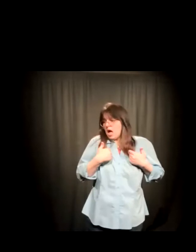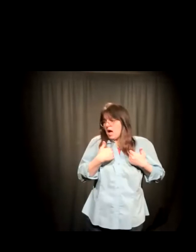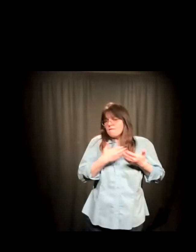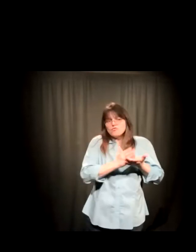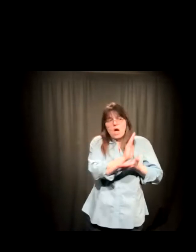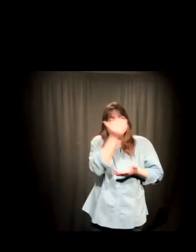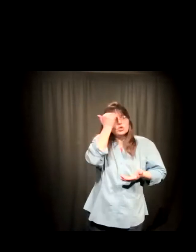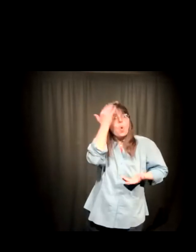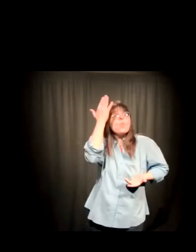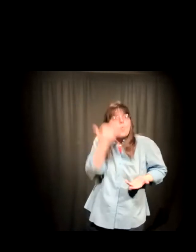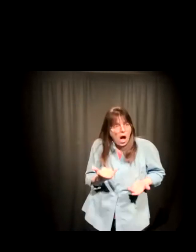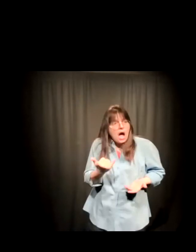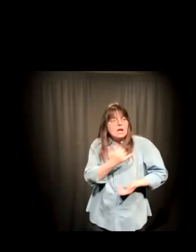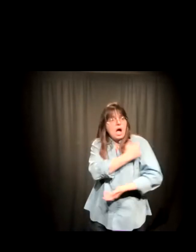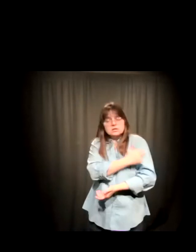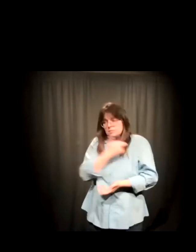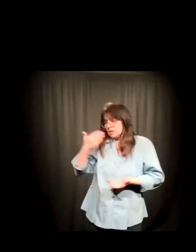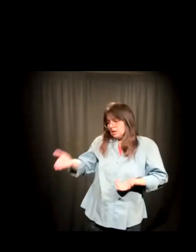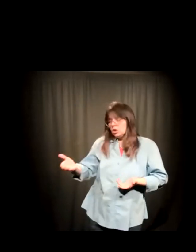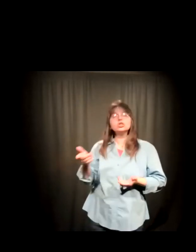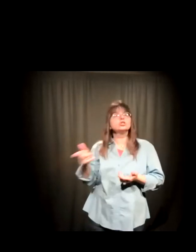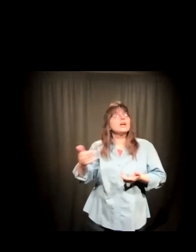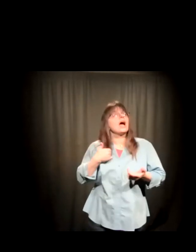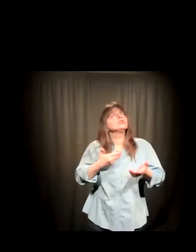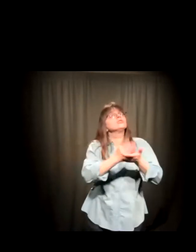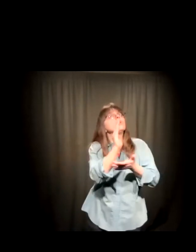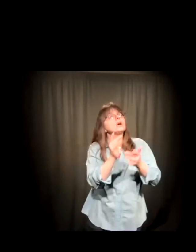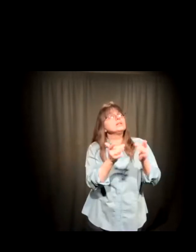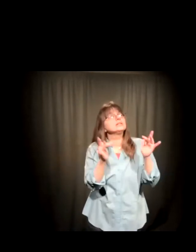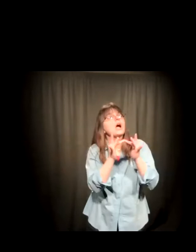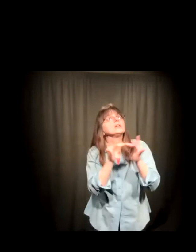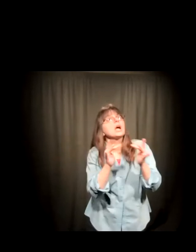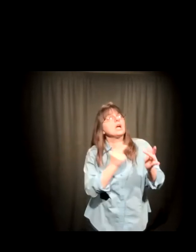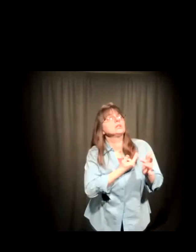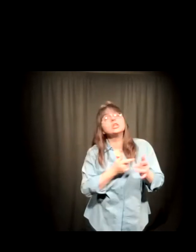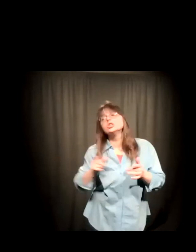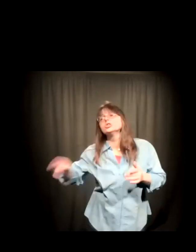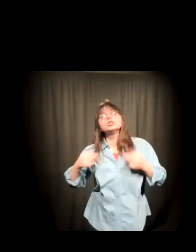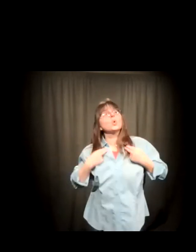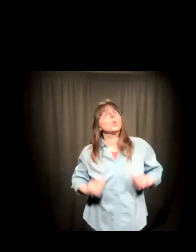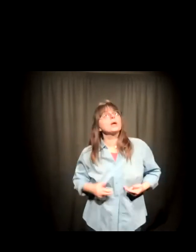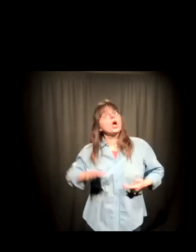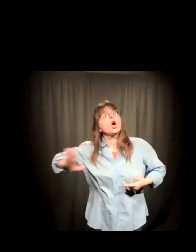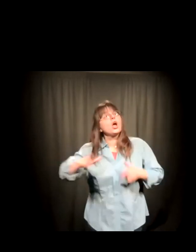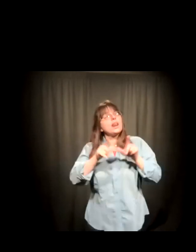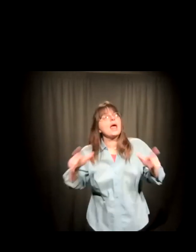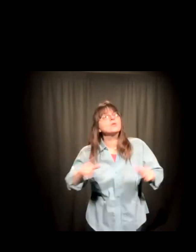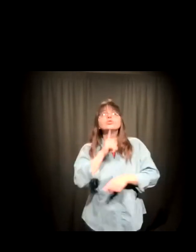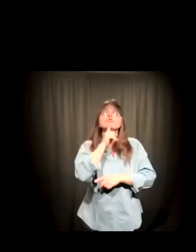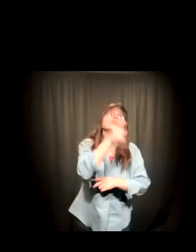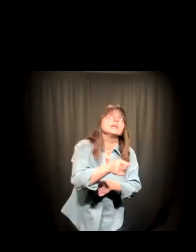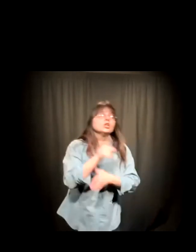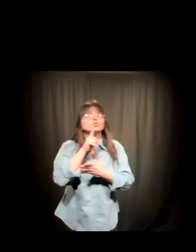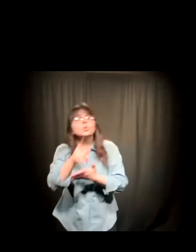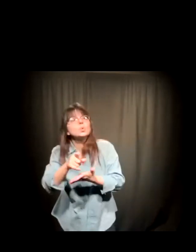hospitalized, that she had the right to contact us, that she was human and that her language was real and true and necessary